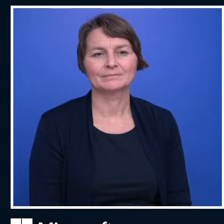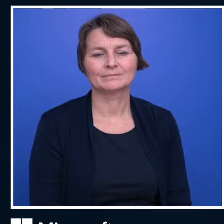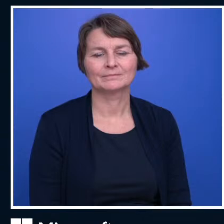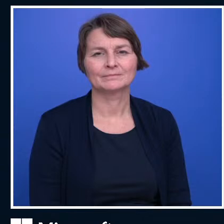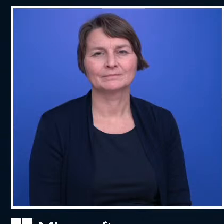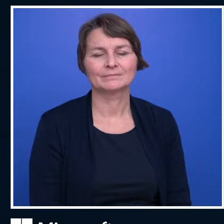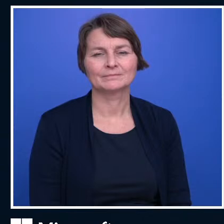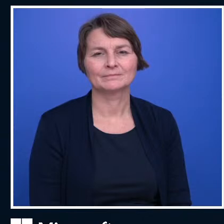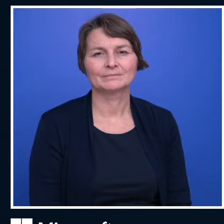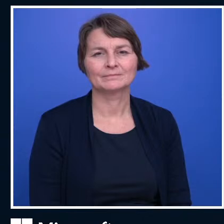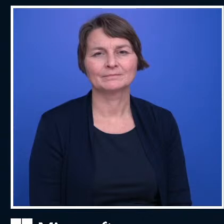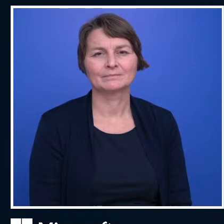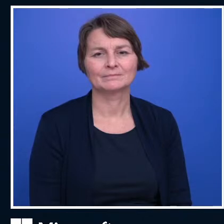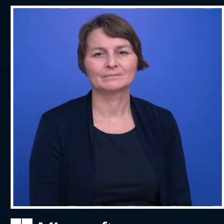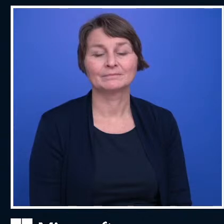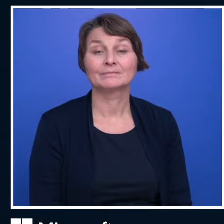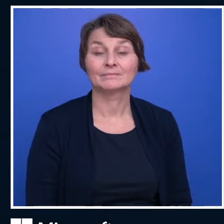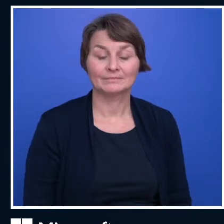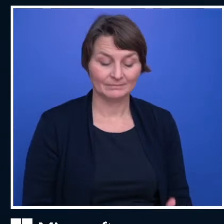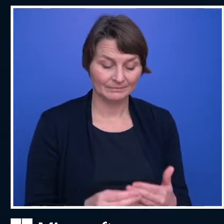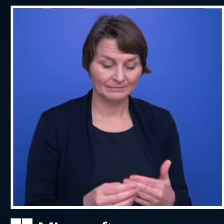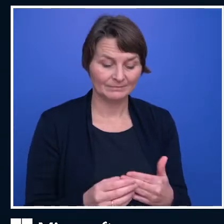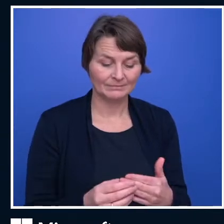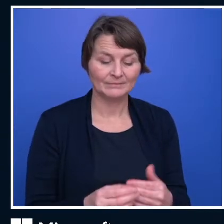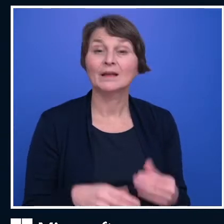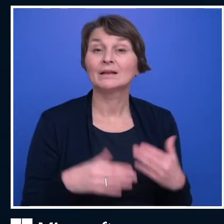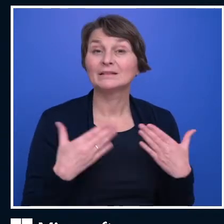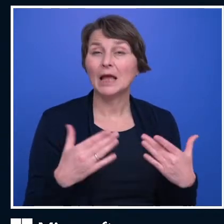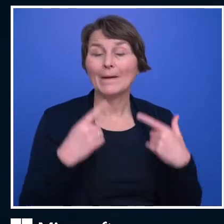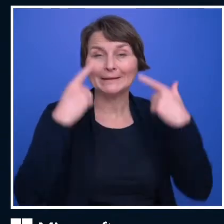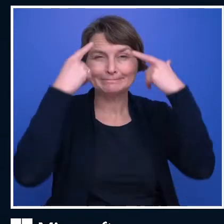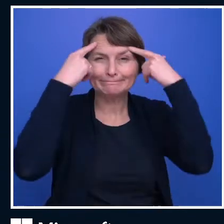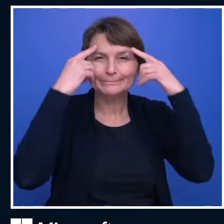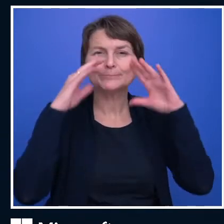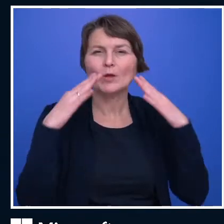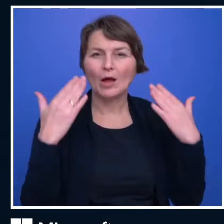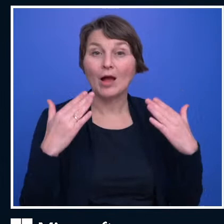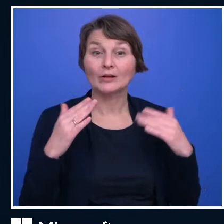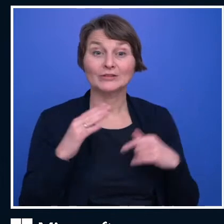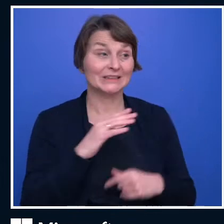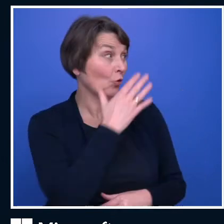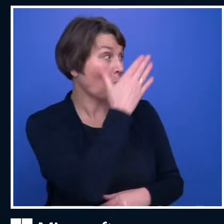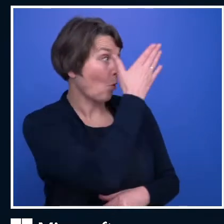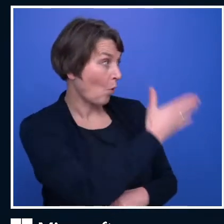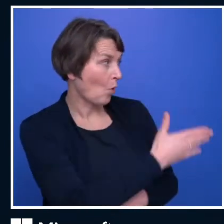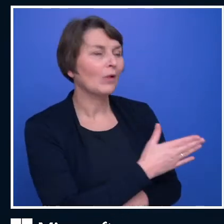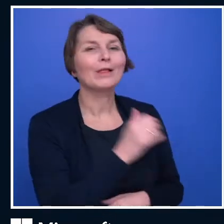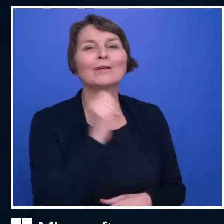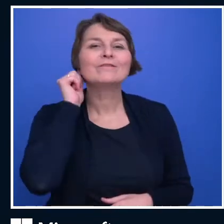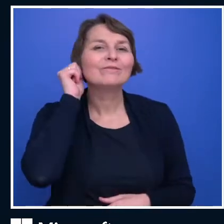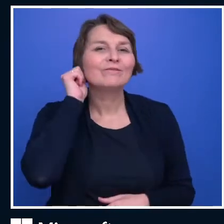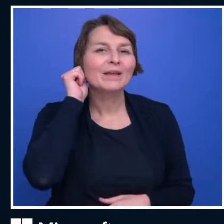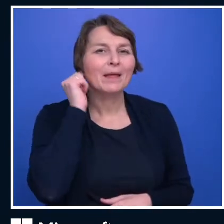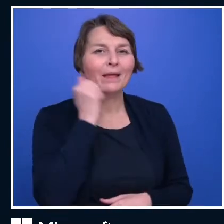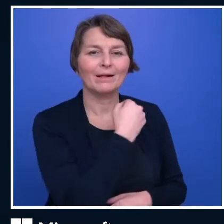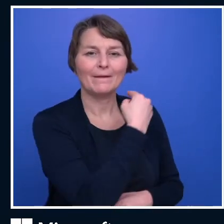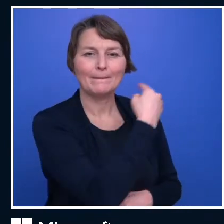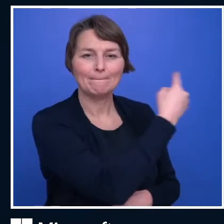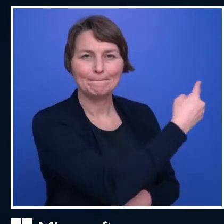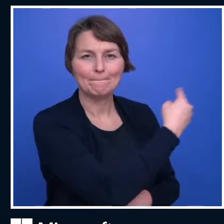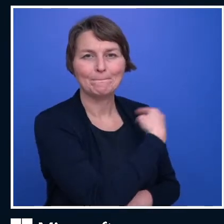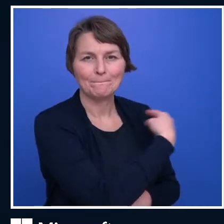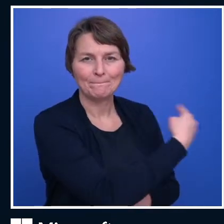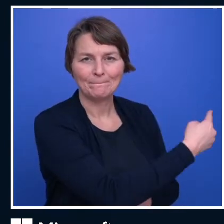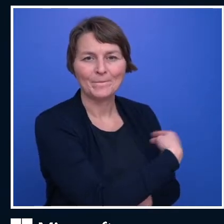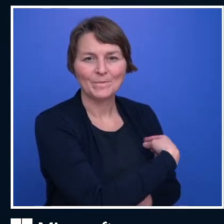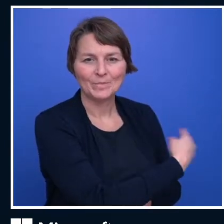what I realized is like these were the examples of all of the female hummingbirds. So here we have the calliope, here we have the black-chinned,